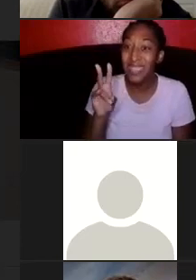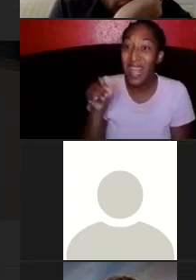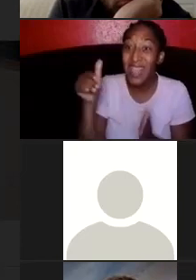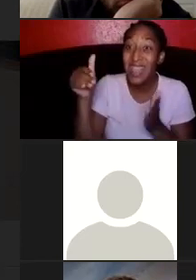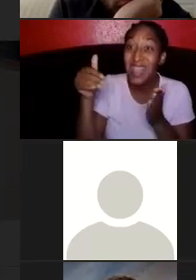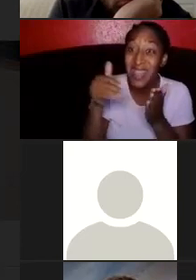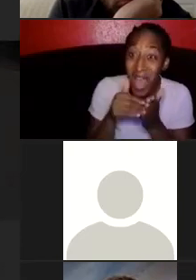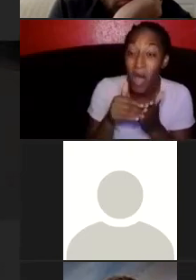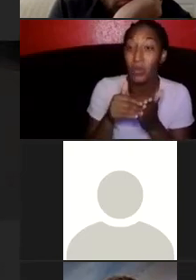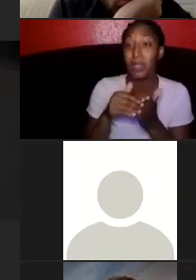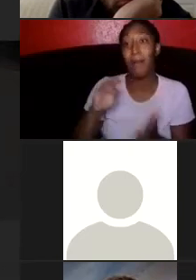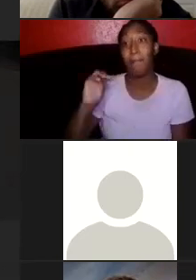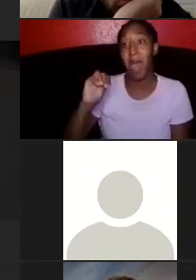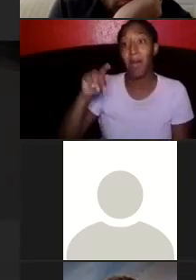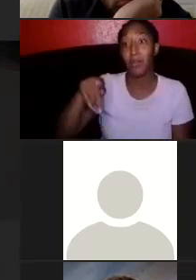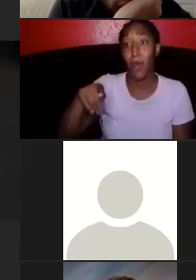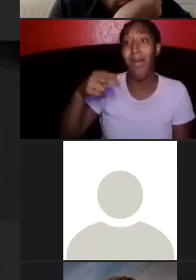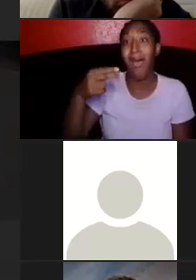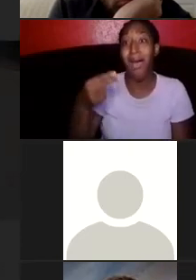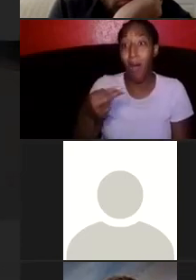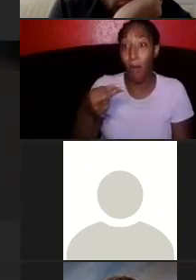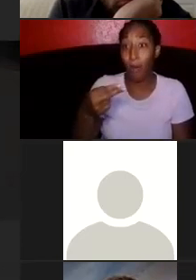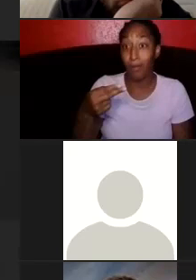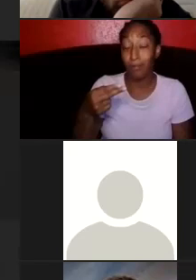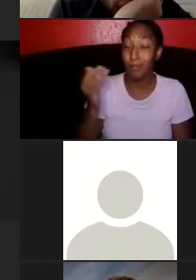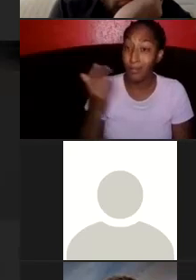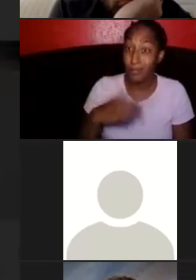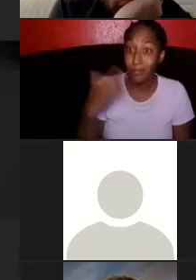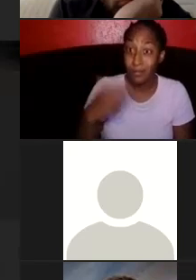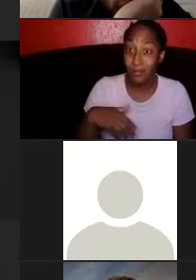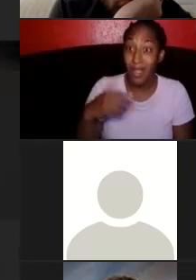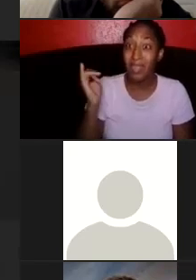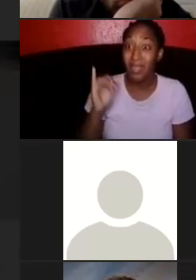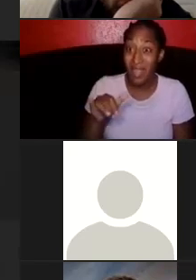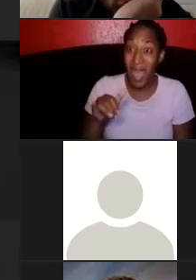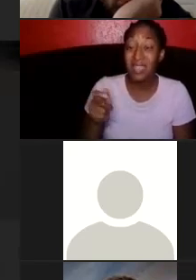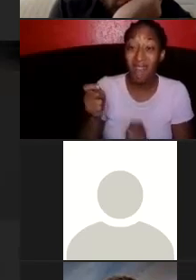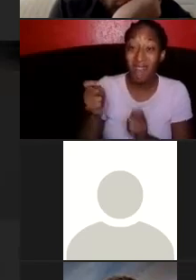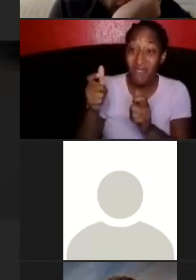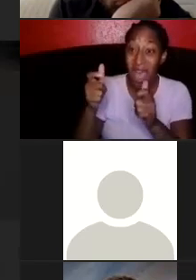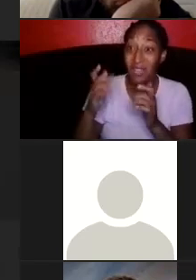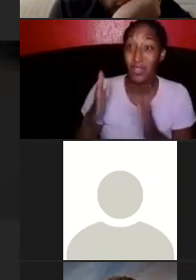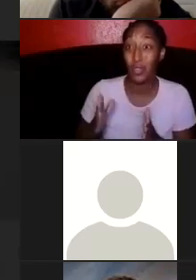GEO. I mean, 17,000 miles every hour.